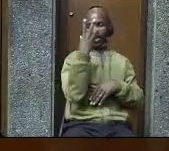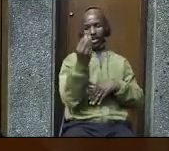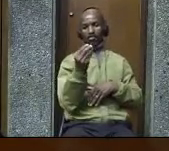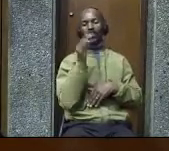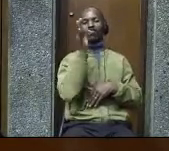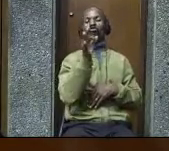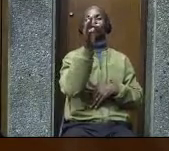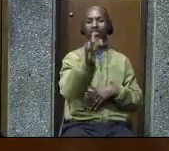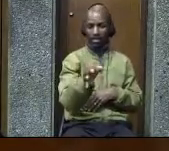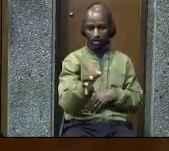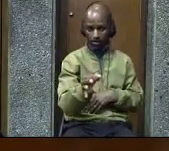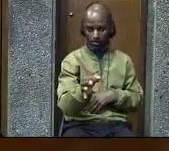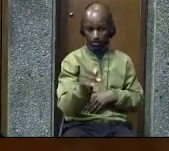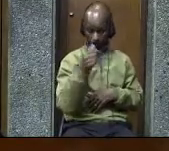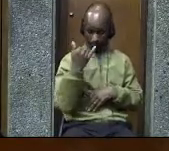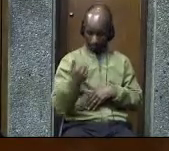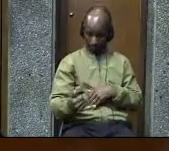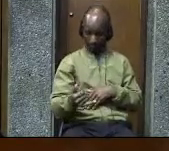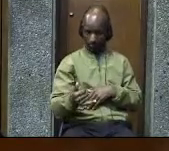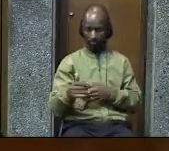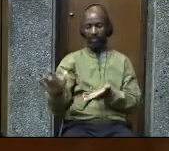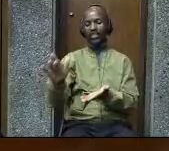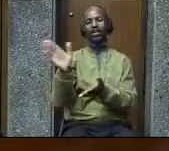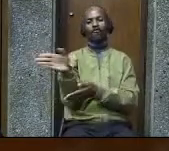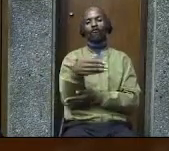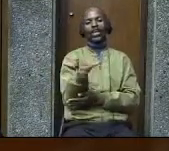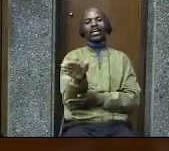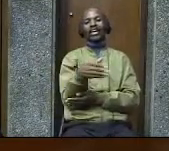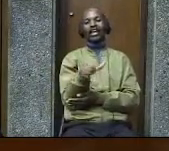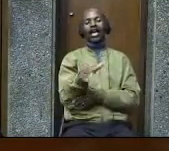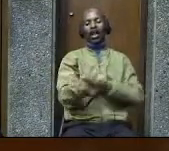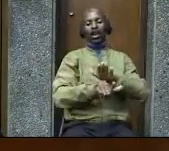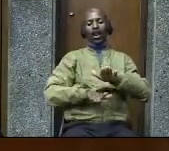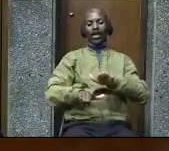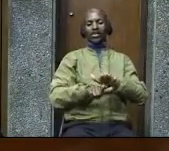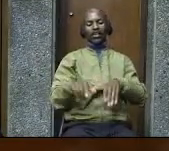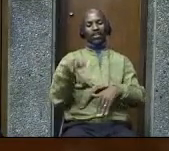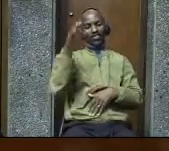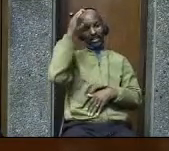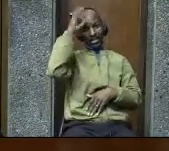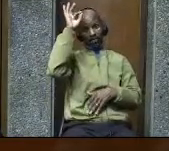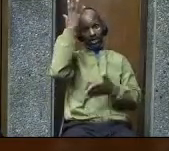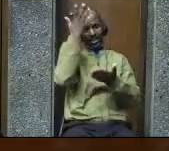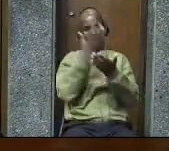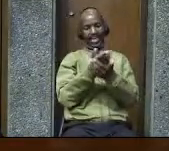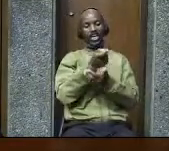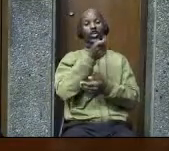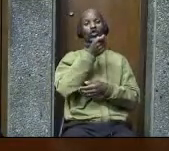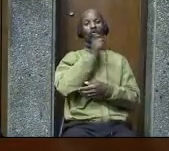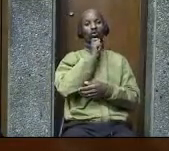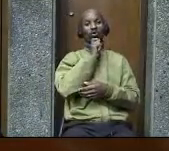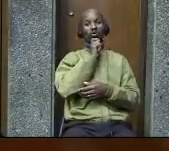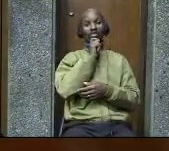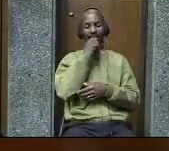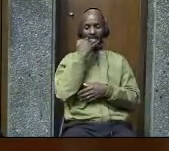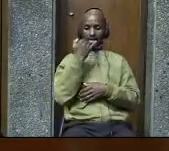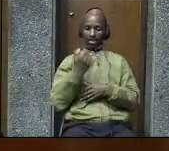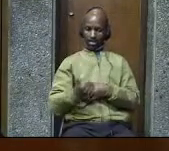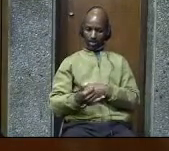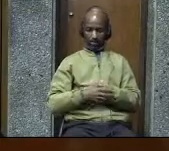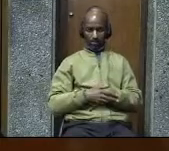the future, there is vacant land that the government can use so